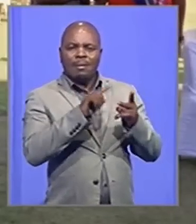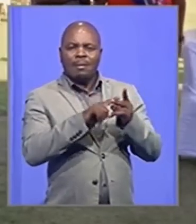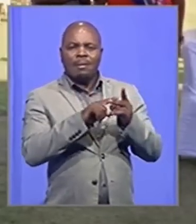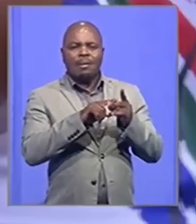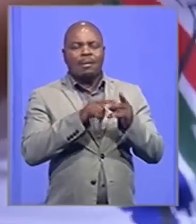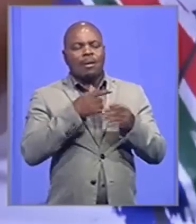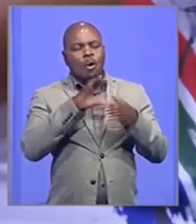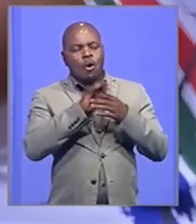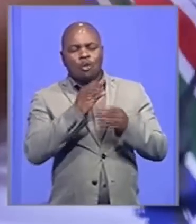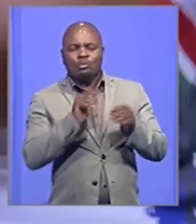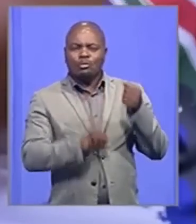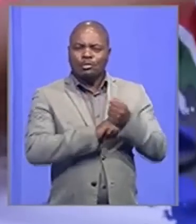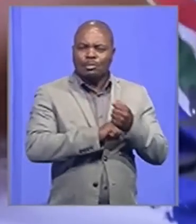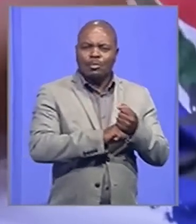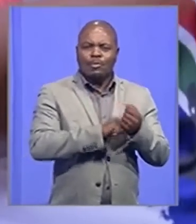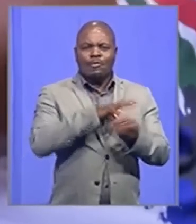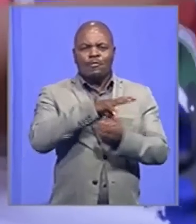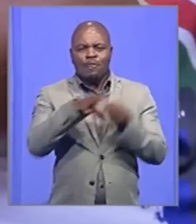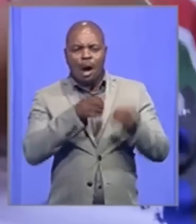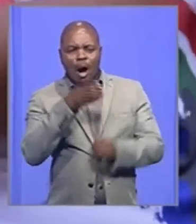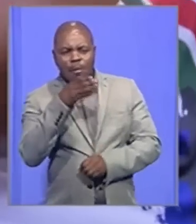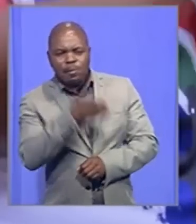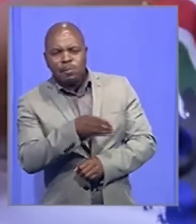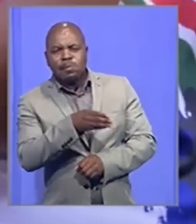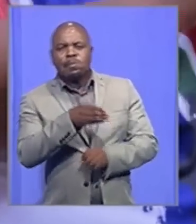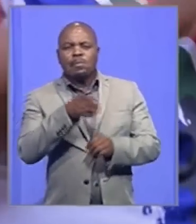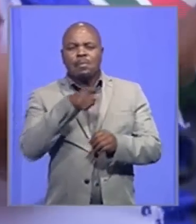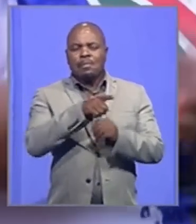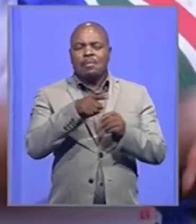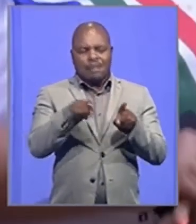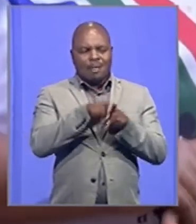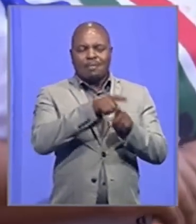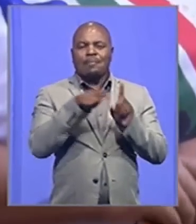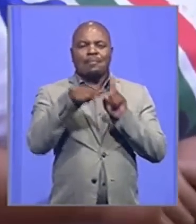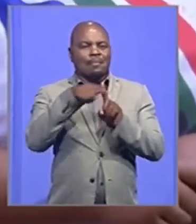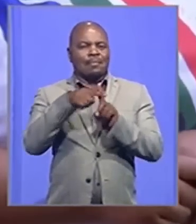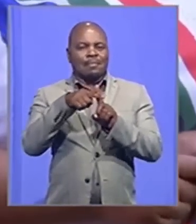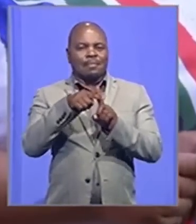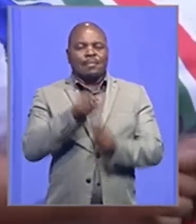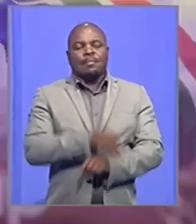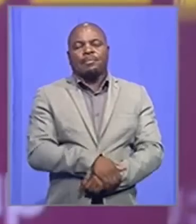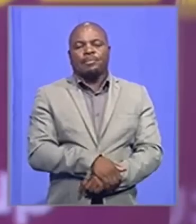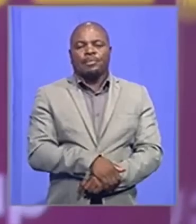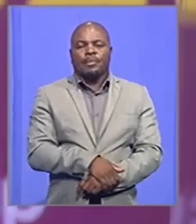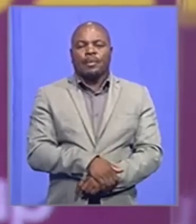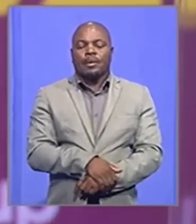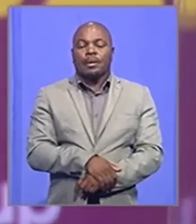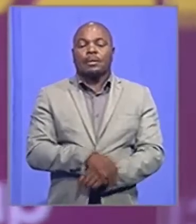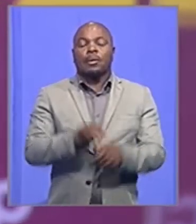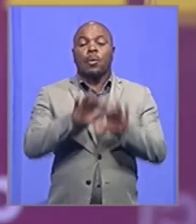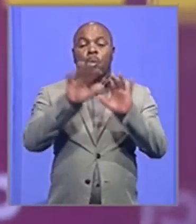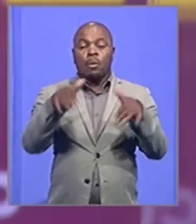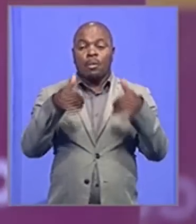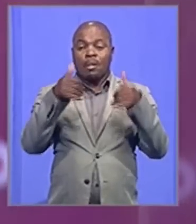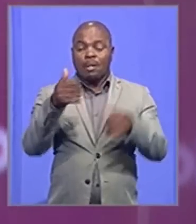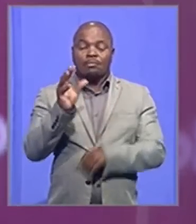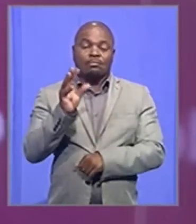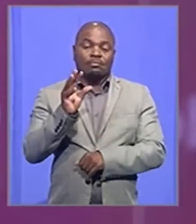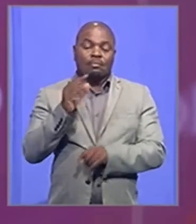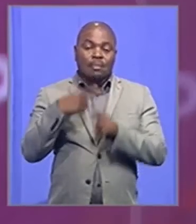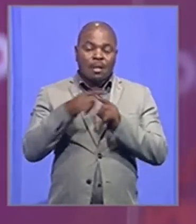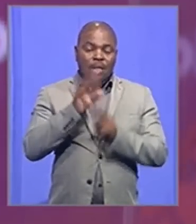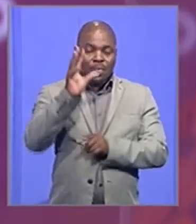local support. You know, your family is there. I think it's going to be a big advantage for our players. Metshameko eno ya sejana sa lefatshe e tlile